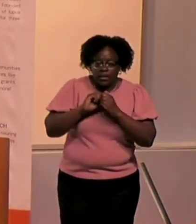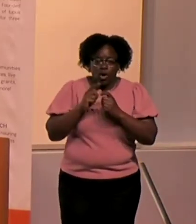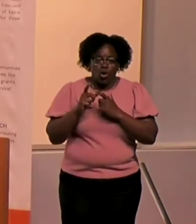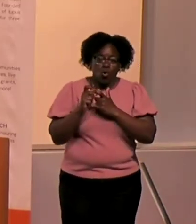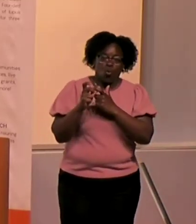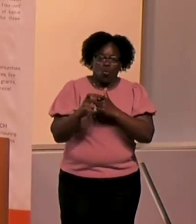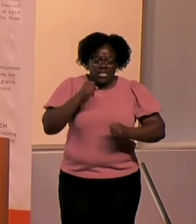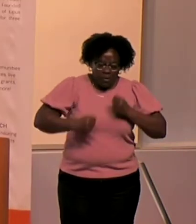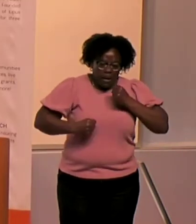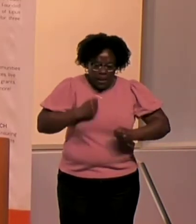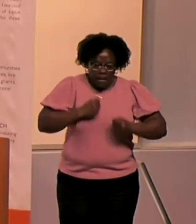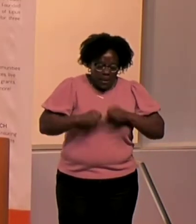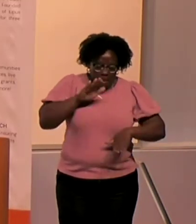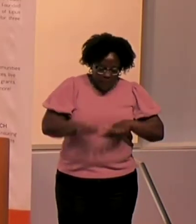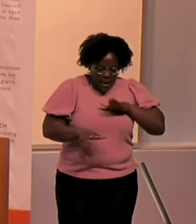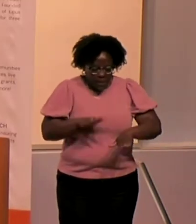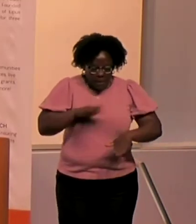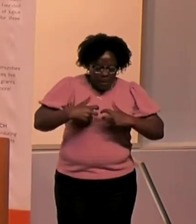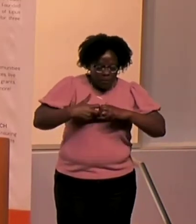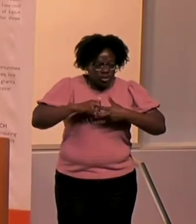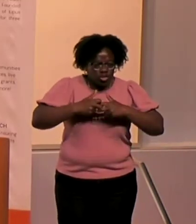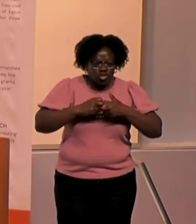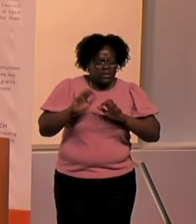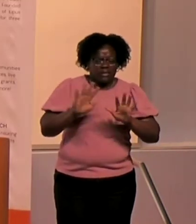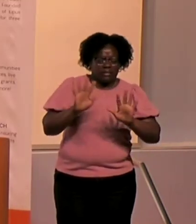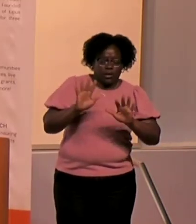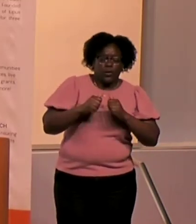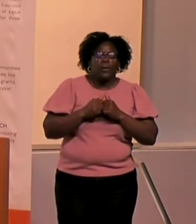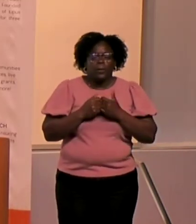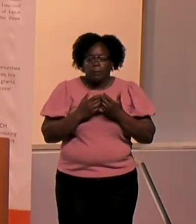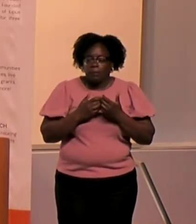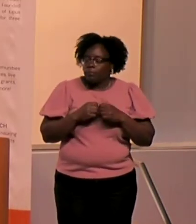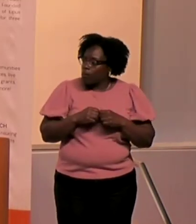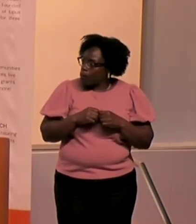running. The pounding on your joints kind of activity was not recommended.